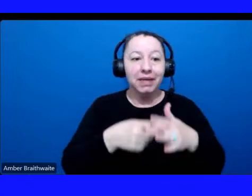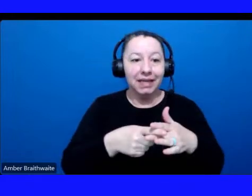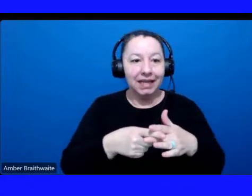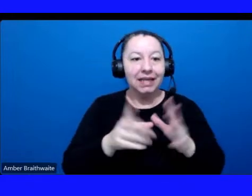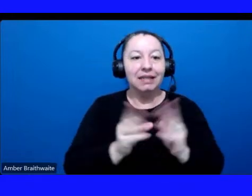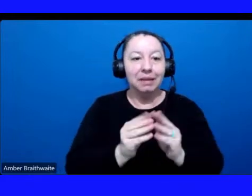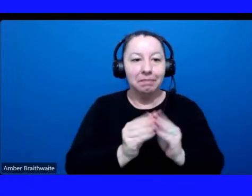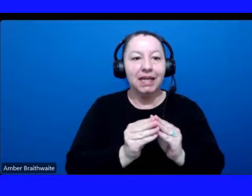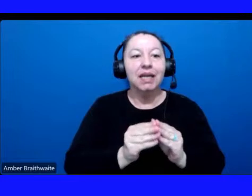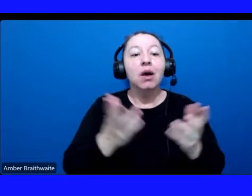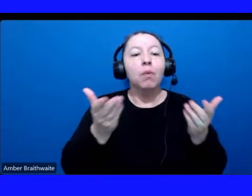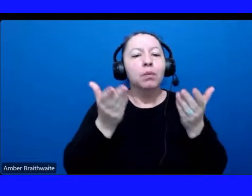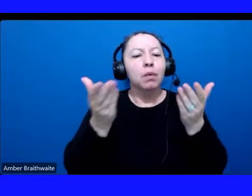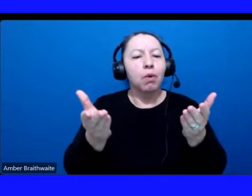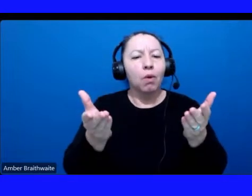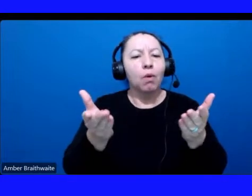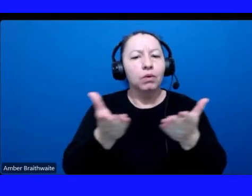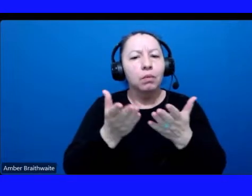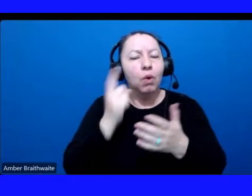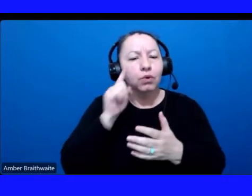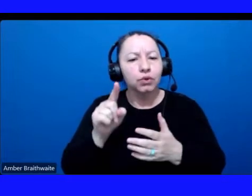Barbara.